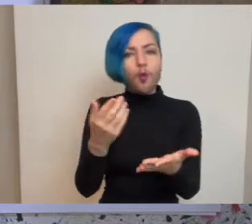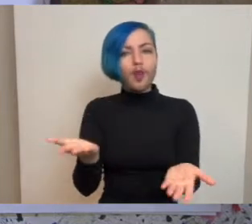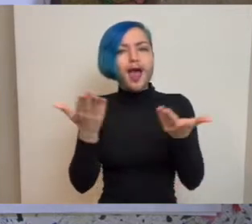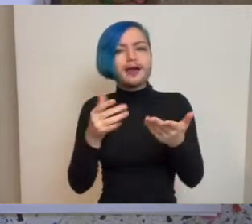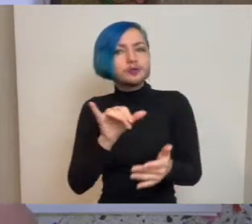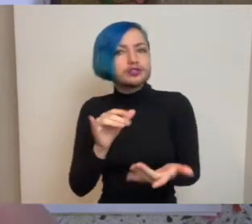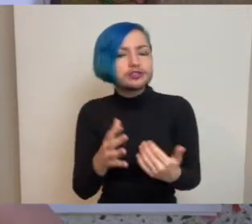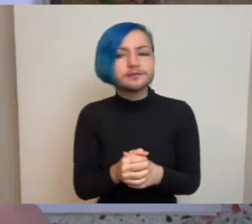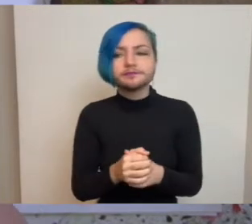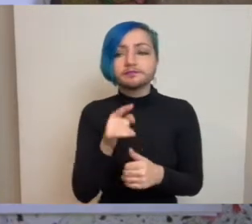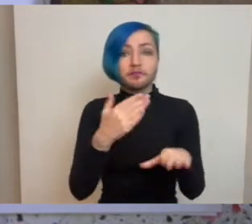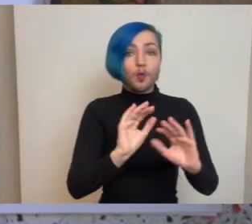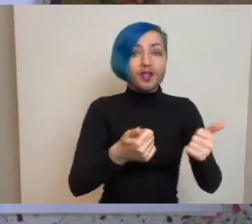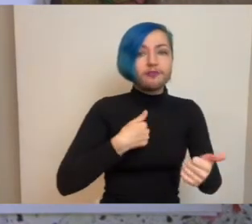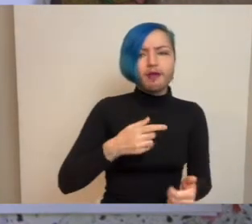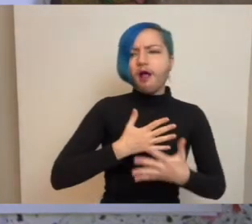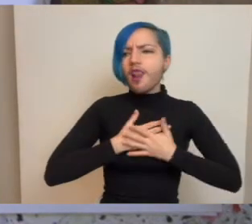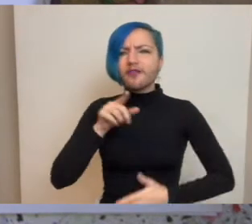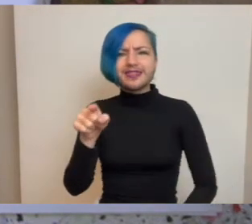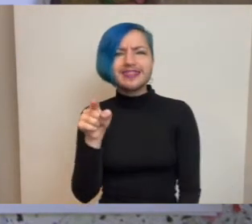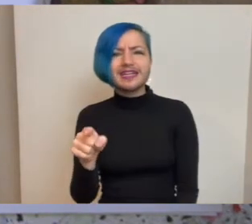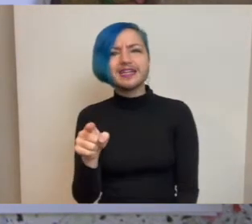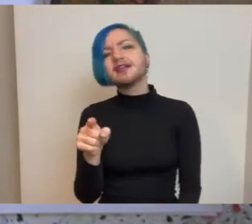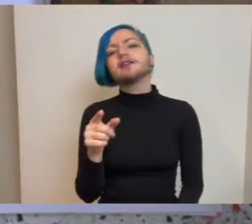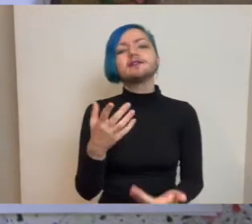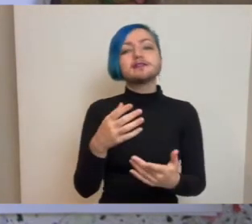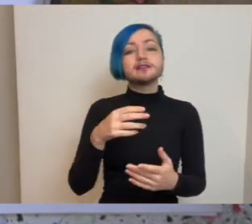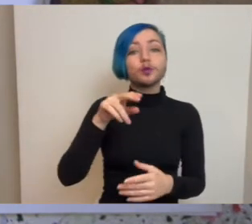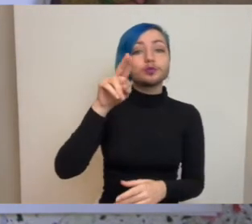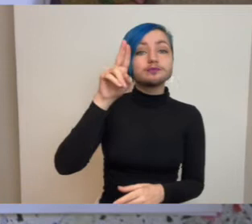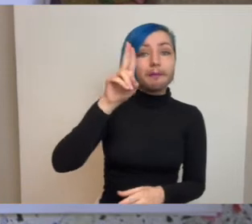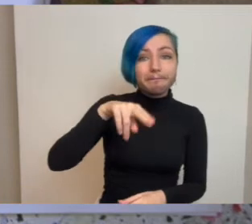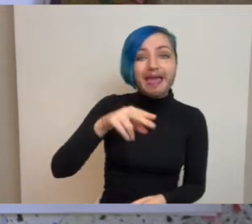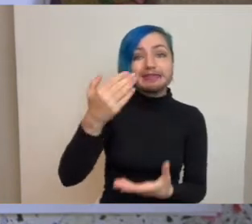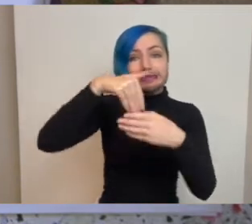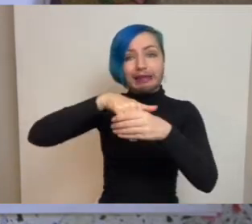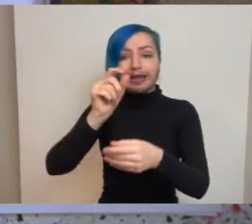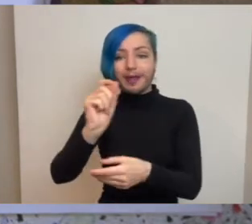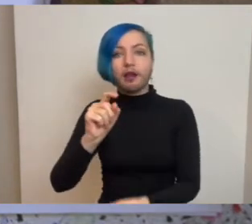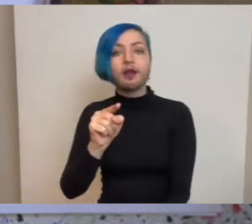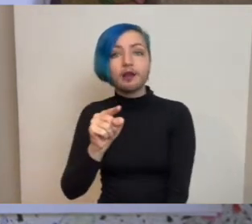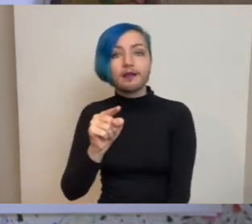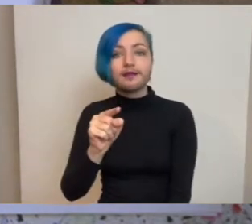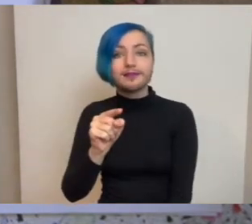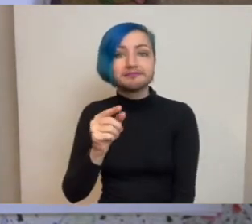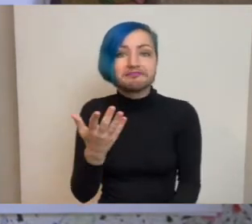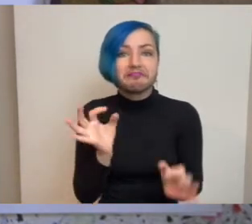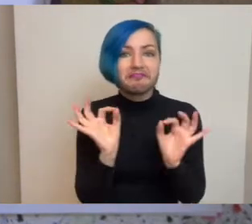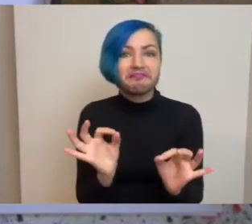very well. These are great as well. Like, they're paints in a pen,